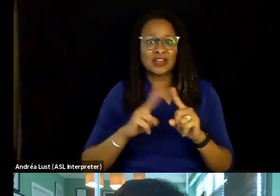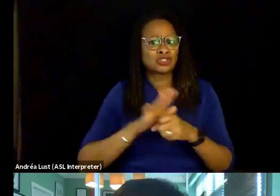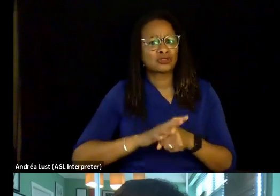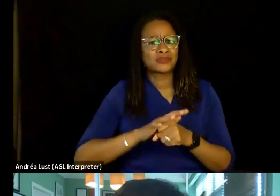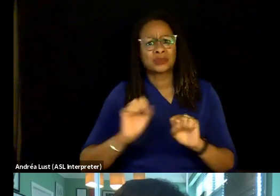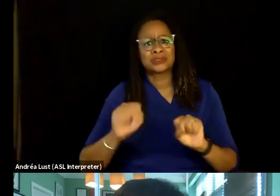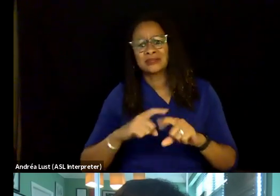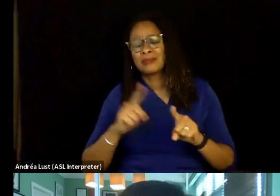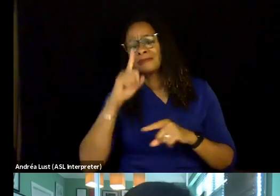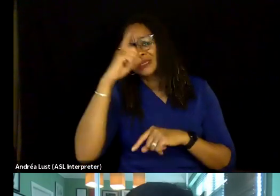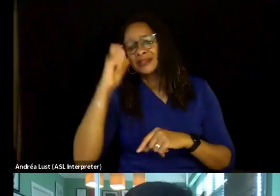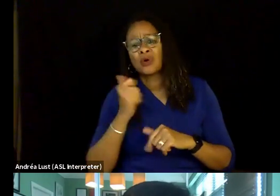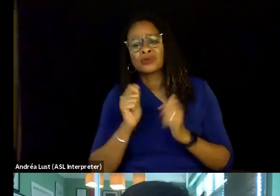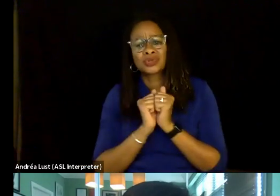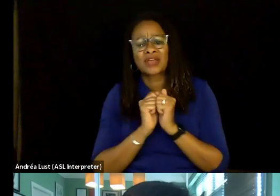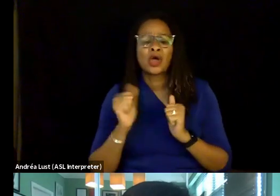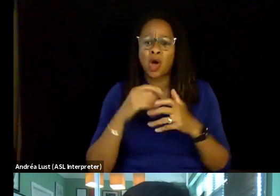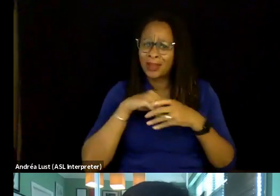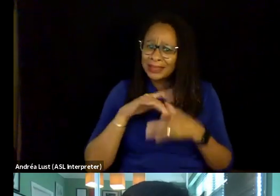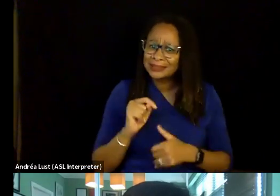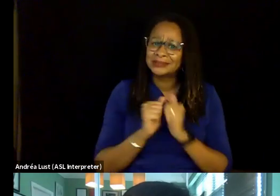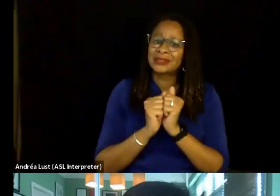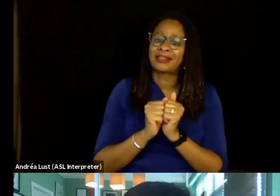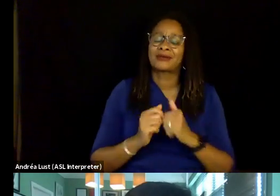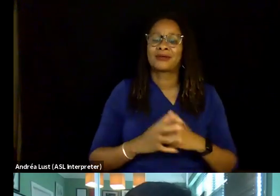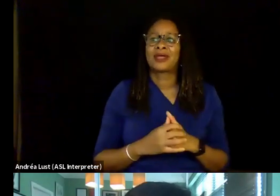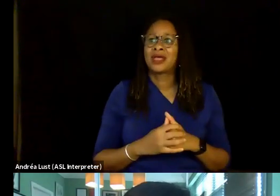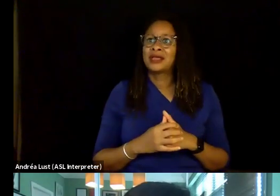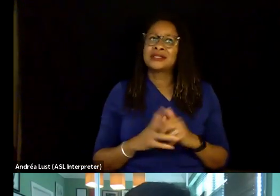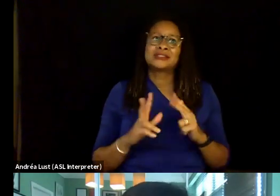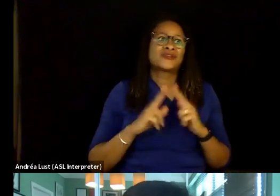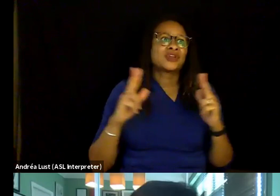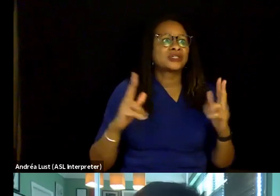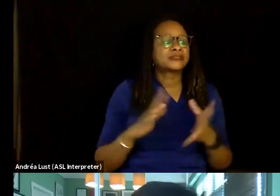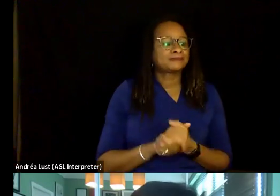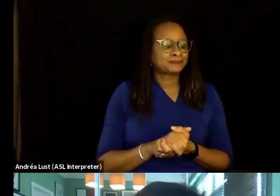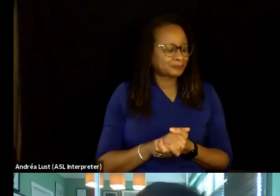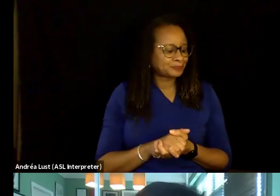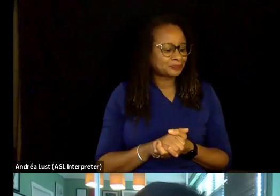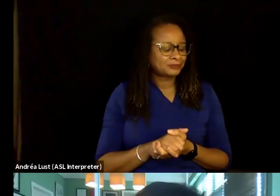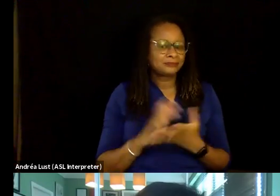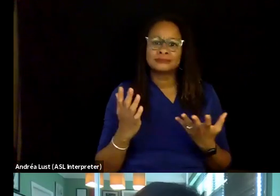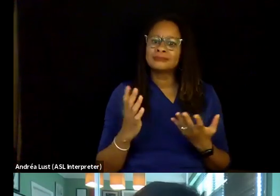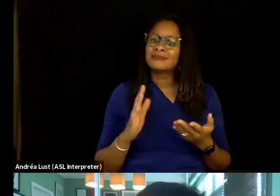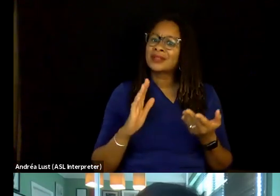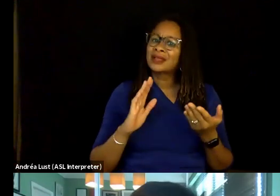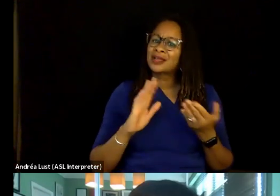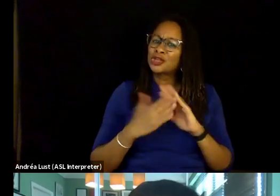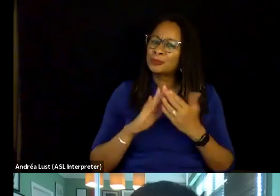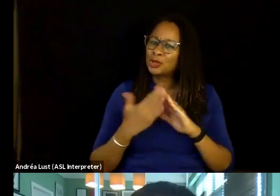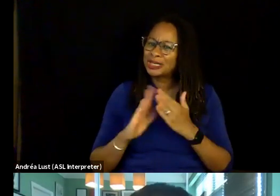But then because we're all together, all in it together, it was there was a very community, you know, feeling about